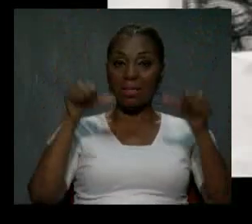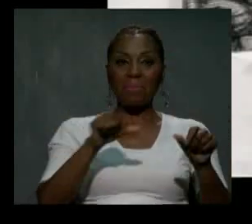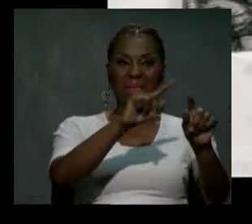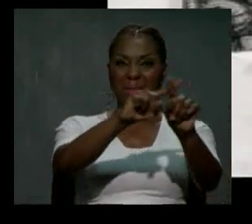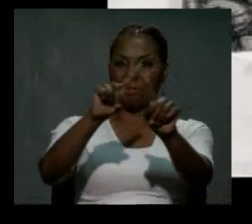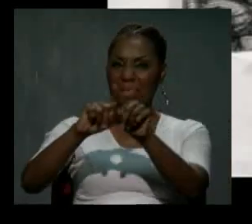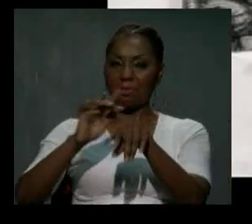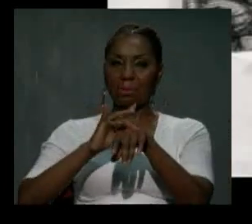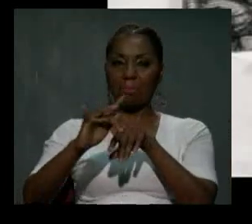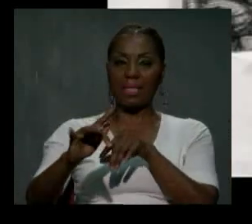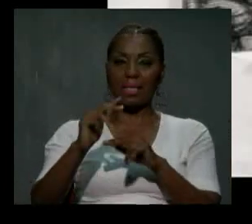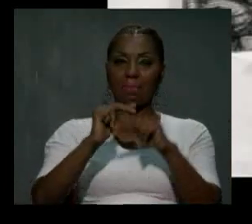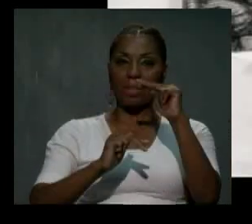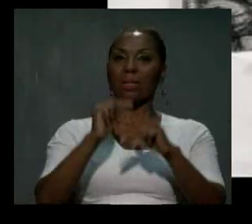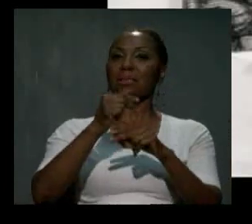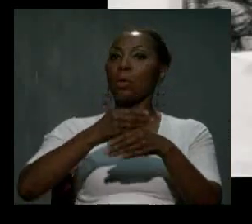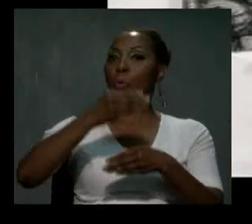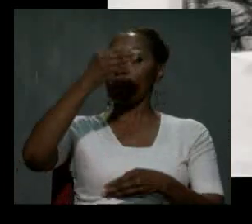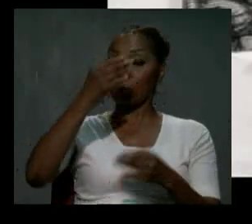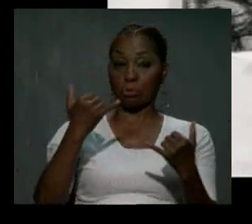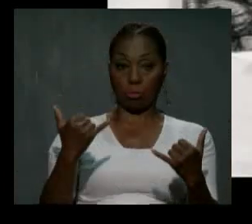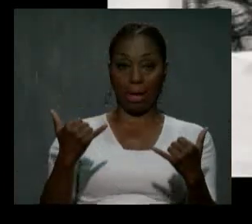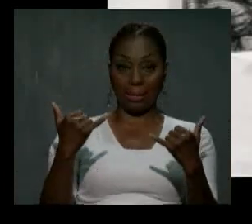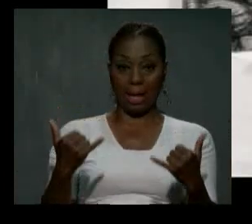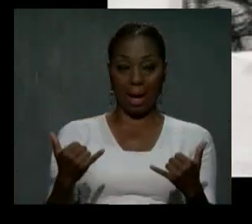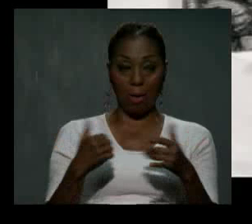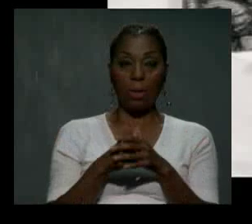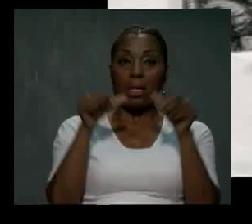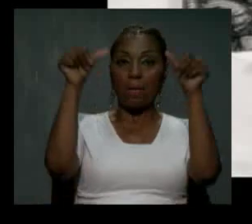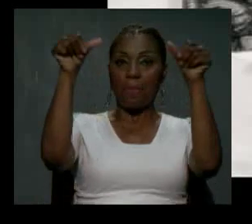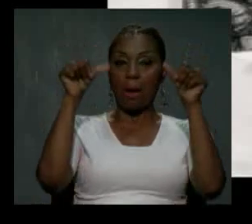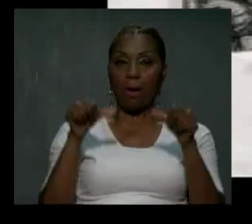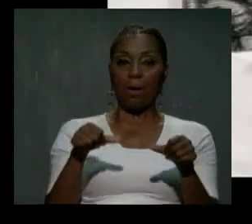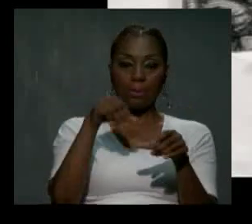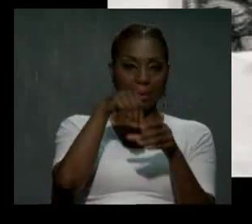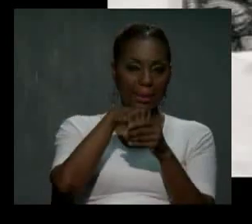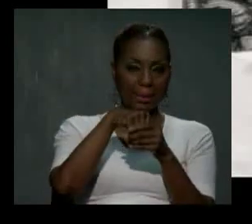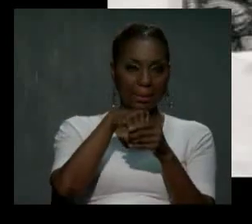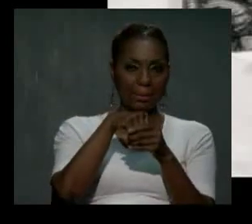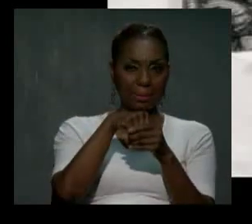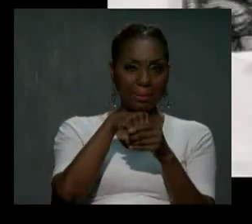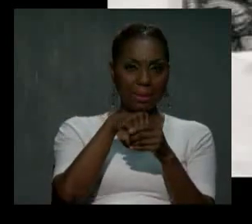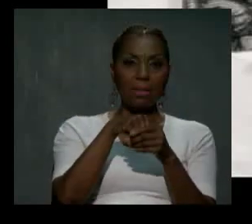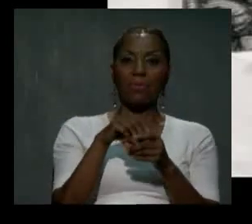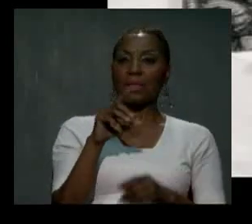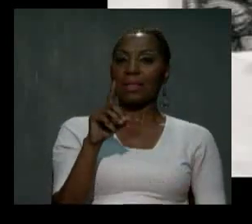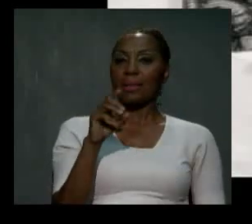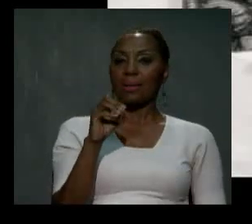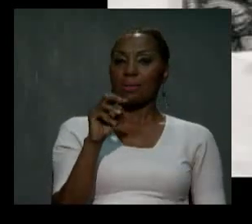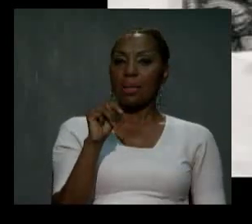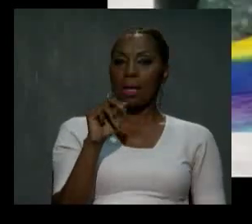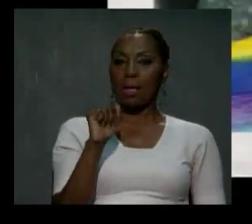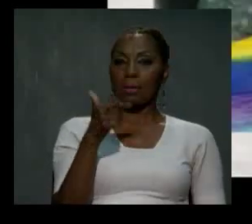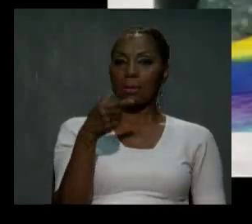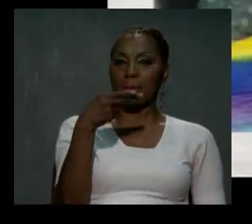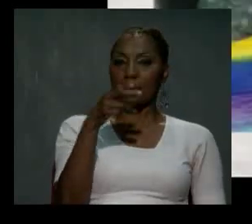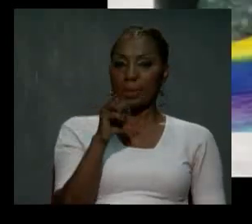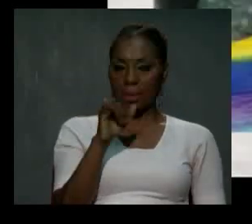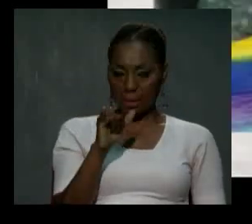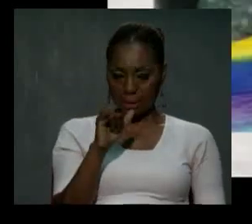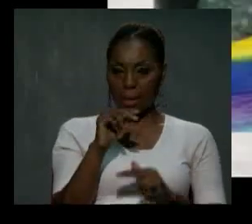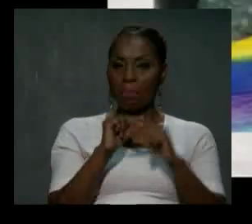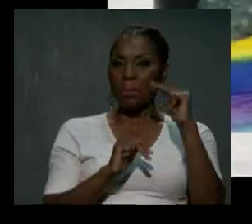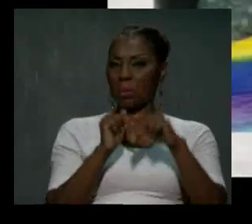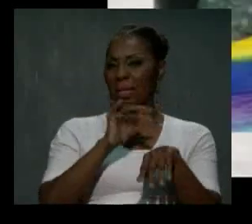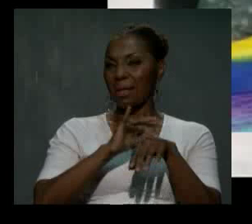different vacant building windows. Right now, they are all hung in the Donaghy Building, which is an empty